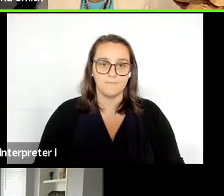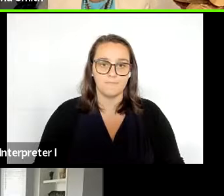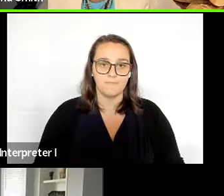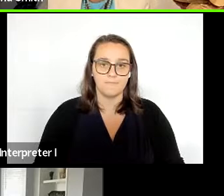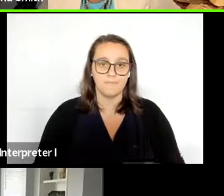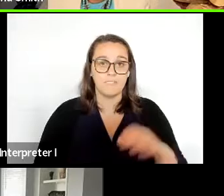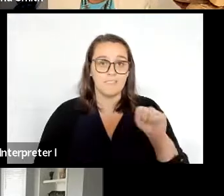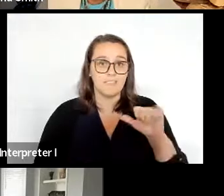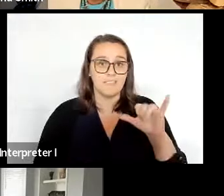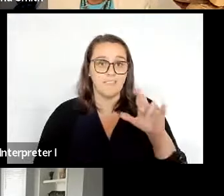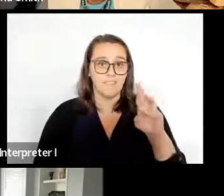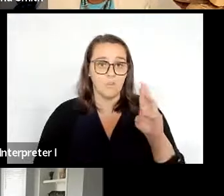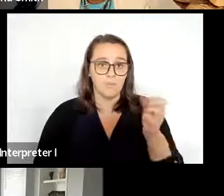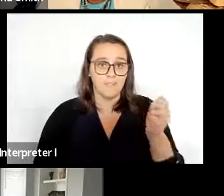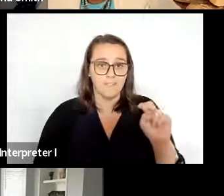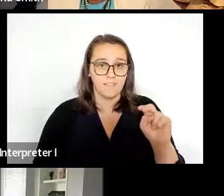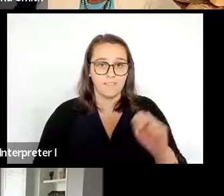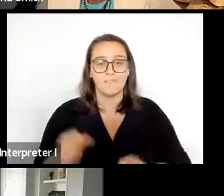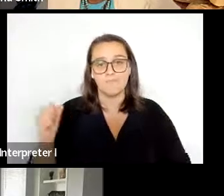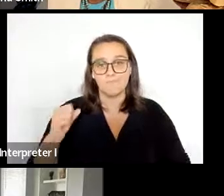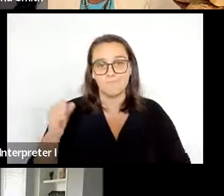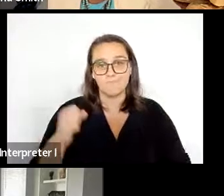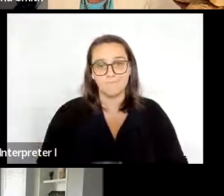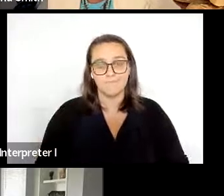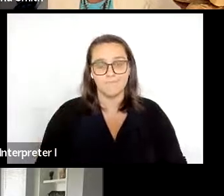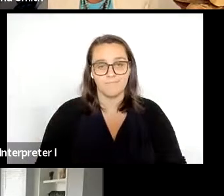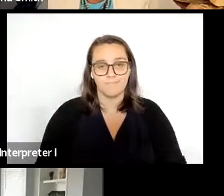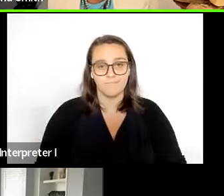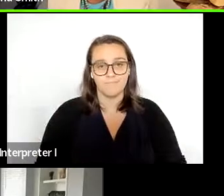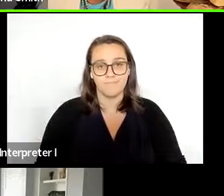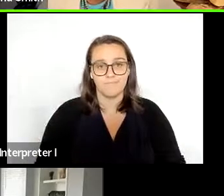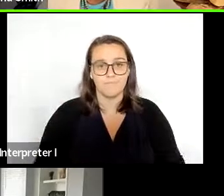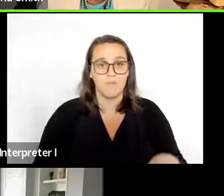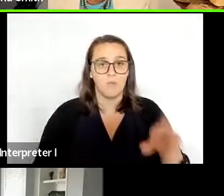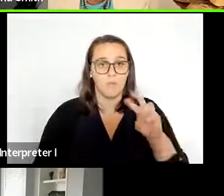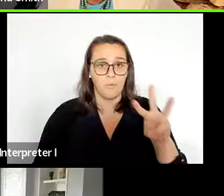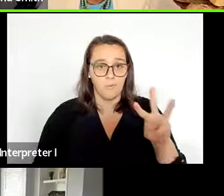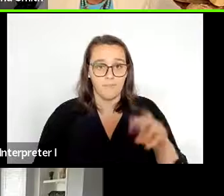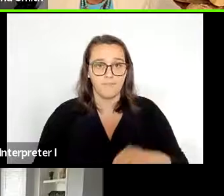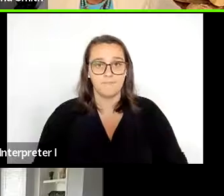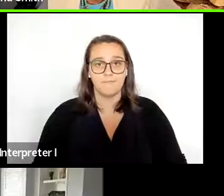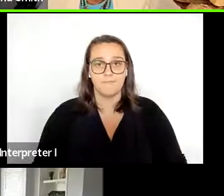Councilmember Silverman. Yes. Councilmember Silverman votes yes. Councilmember Robert White.